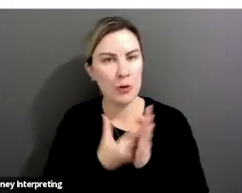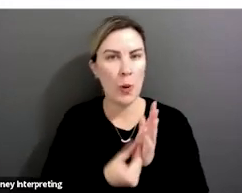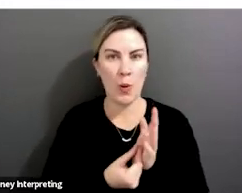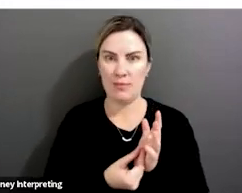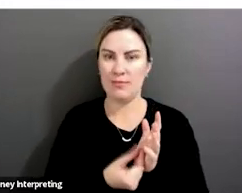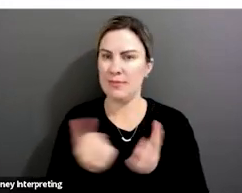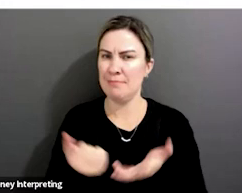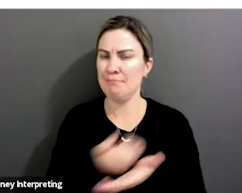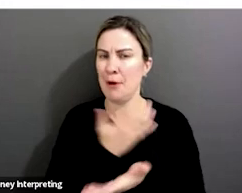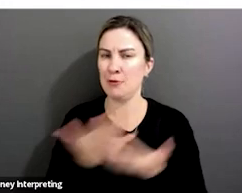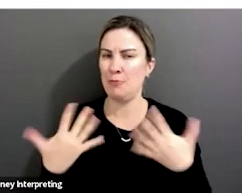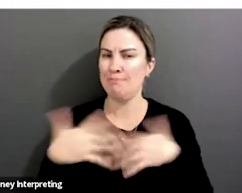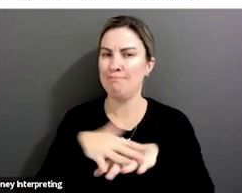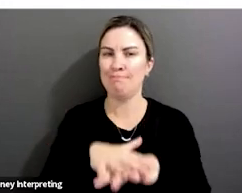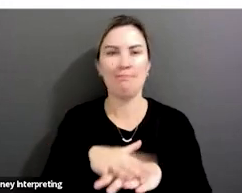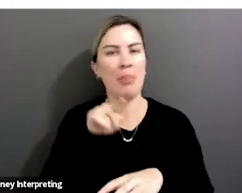I hope you all know really well.